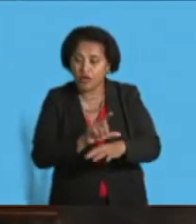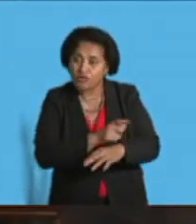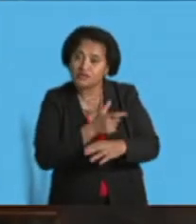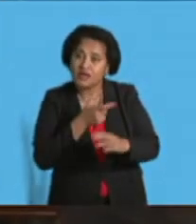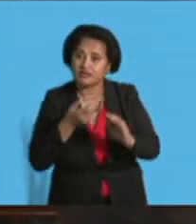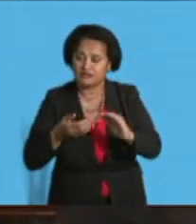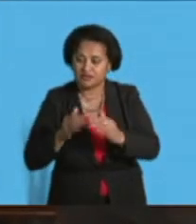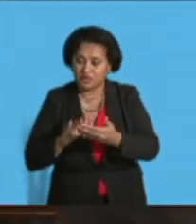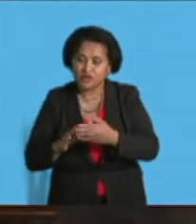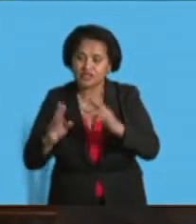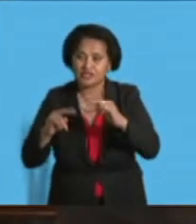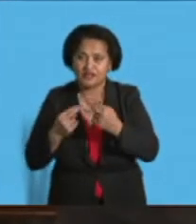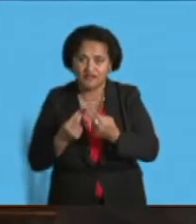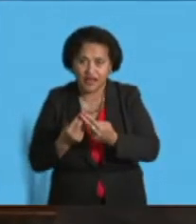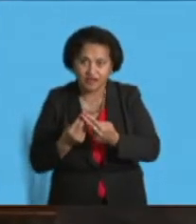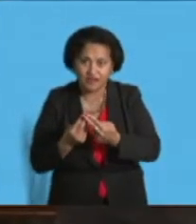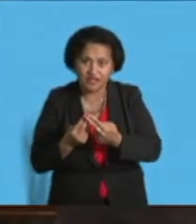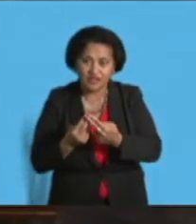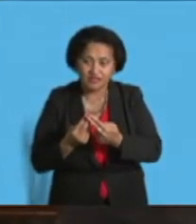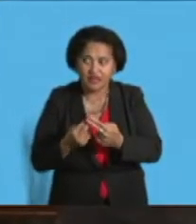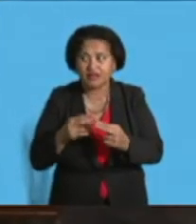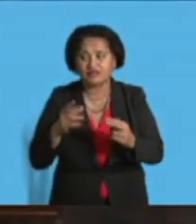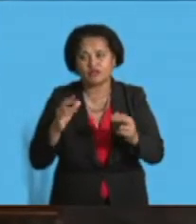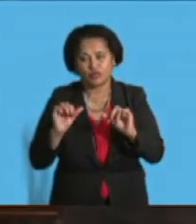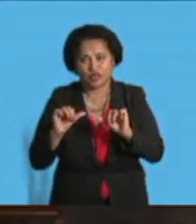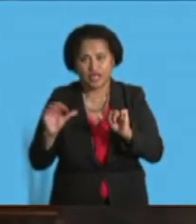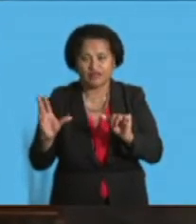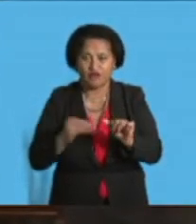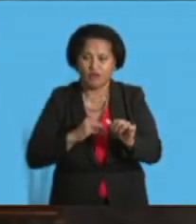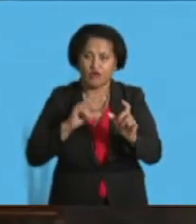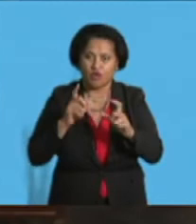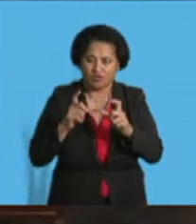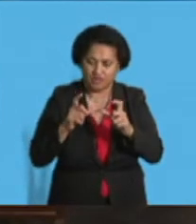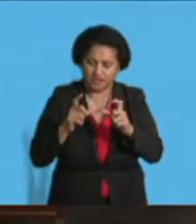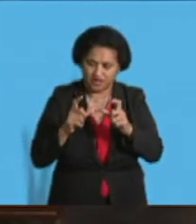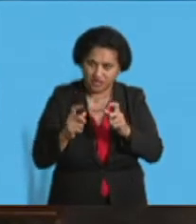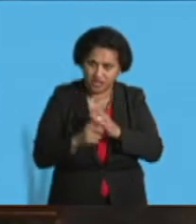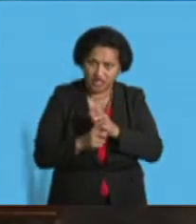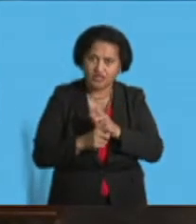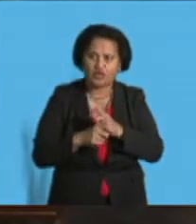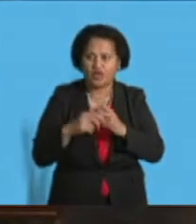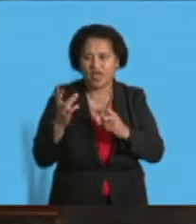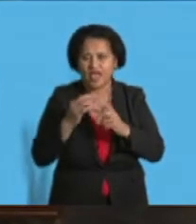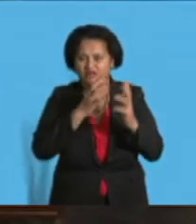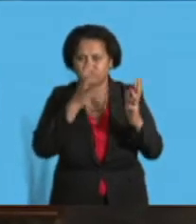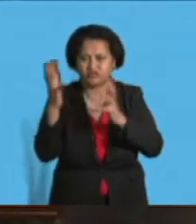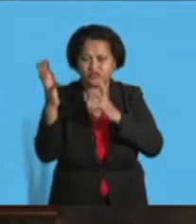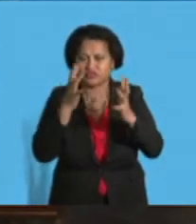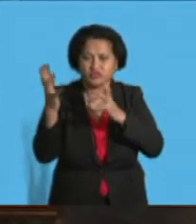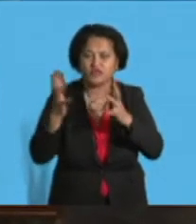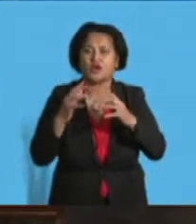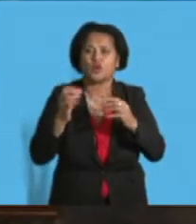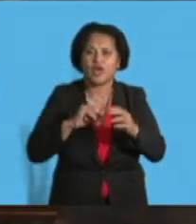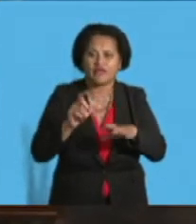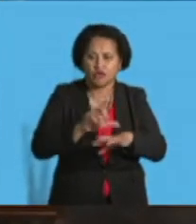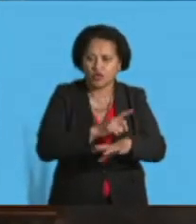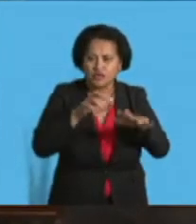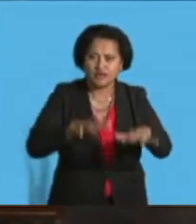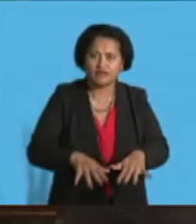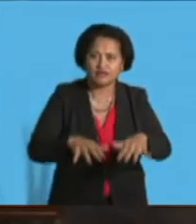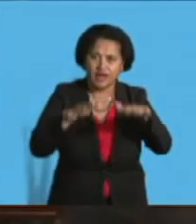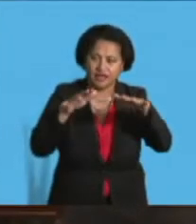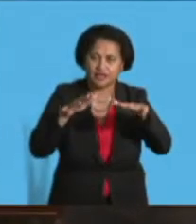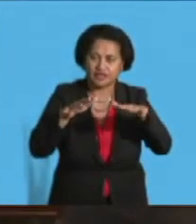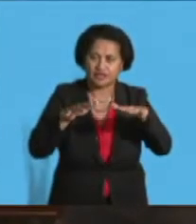families to the impact of climate change, induced coastal erosion, storm surge, and coastal flooding. The activities covered in the